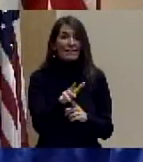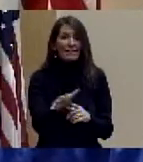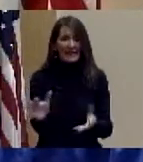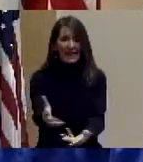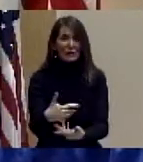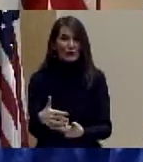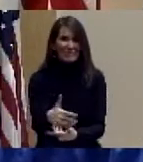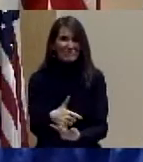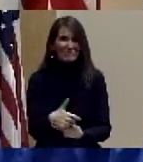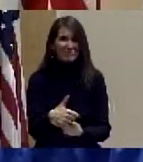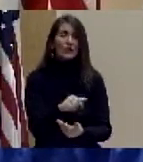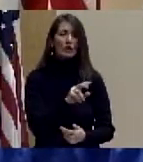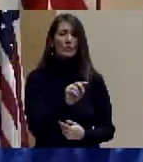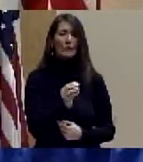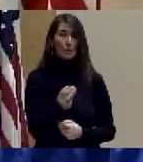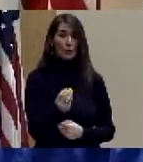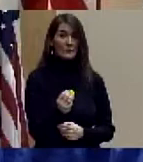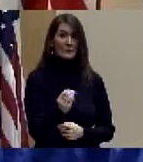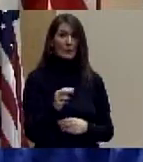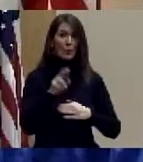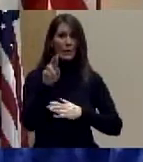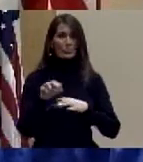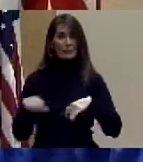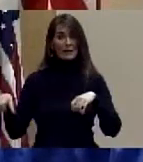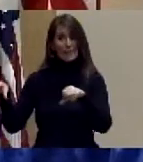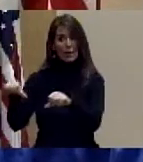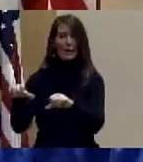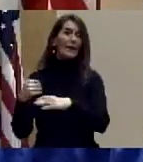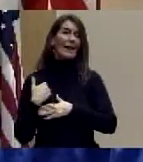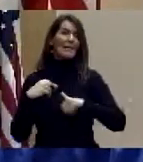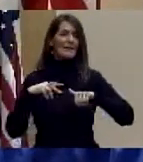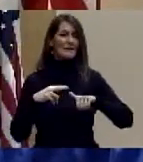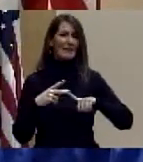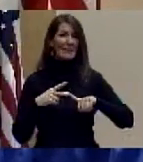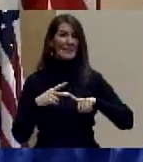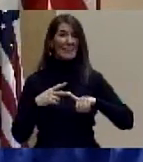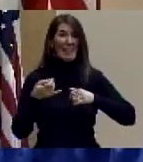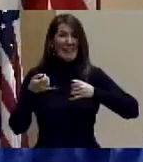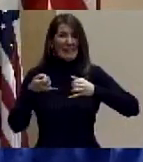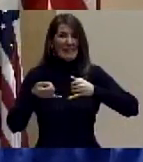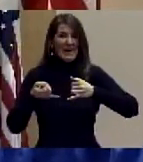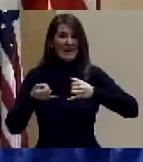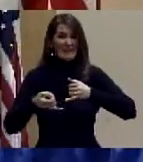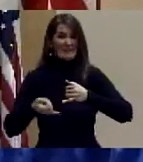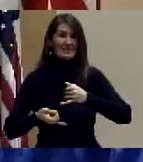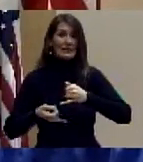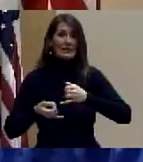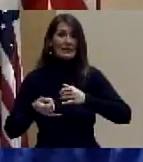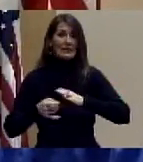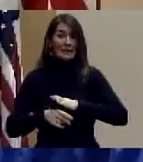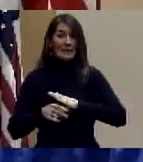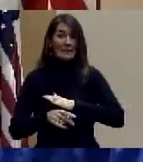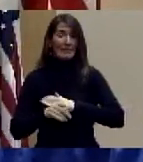Now, in 2014, the Rochester area had the second latest killing frost ever. Why is